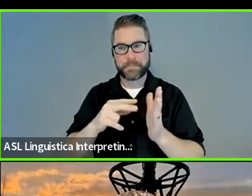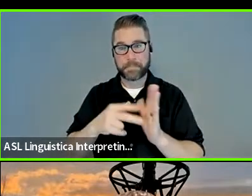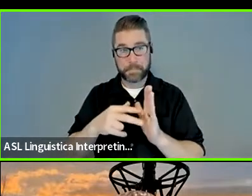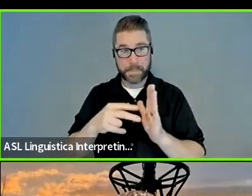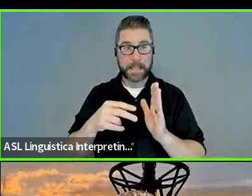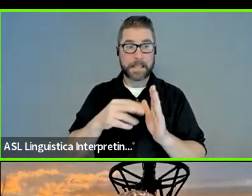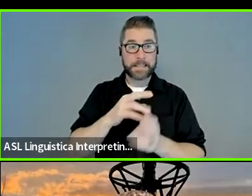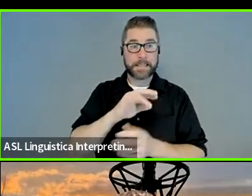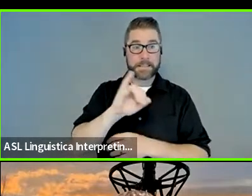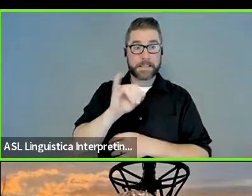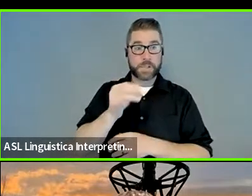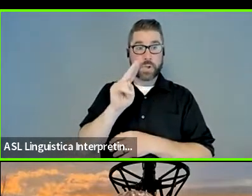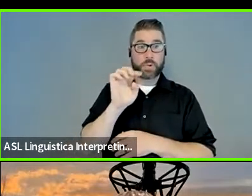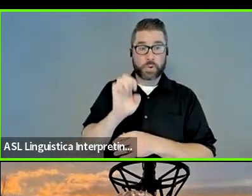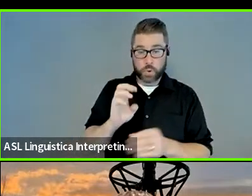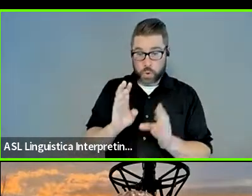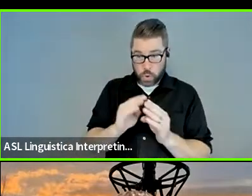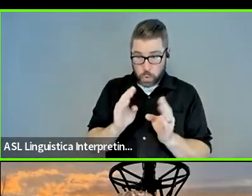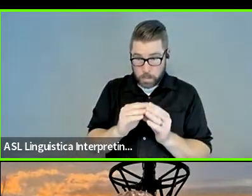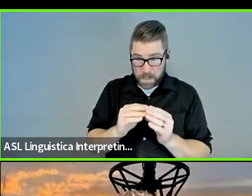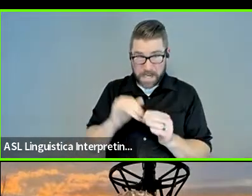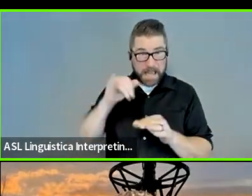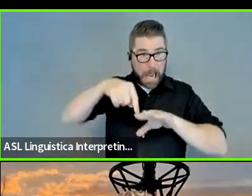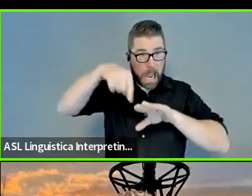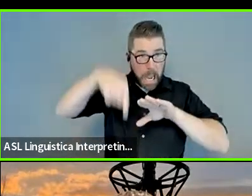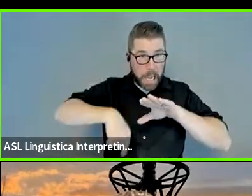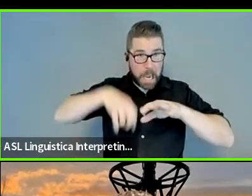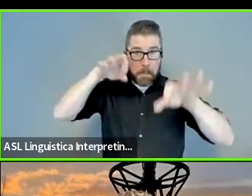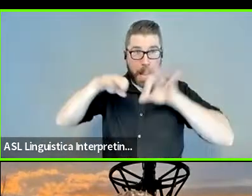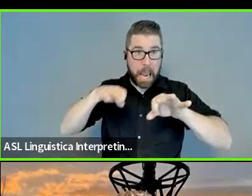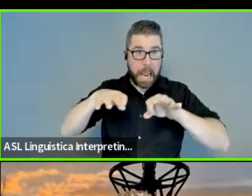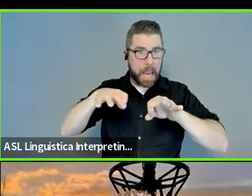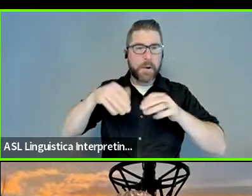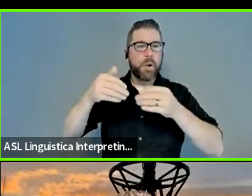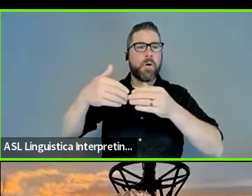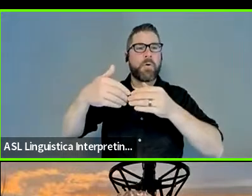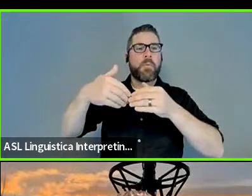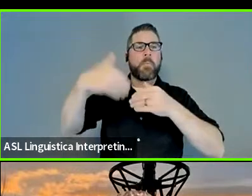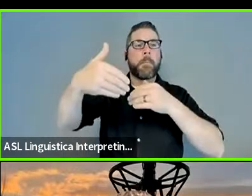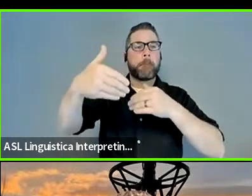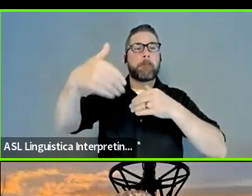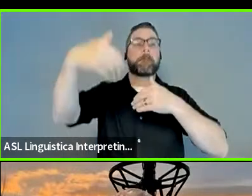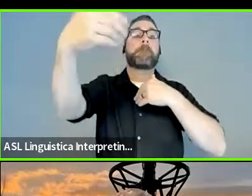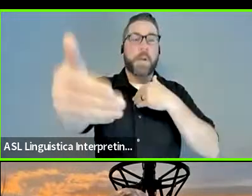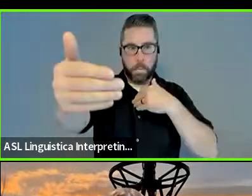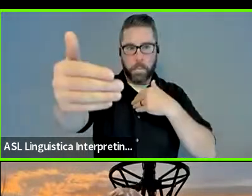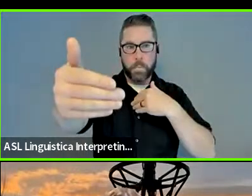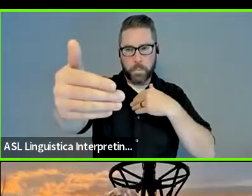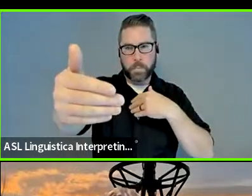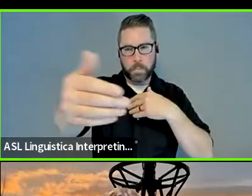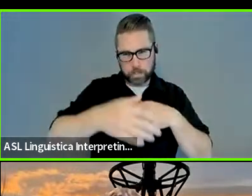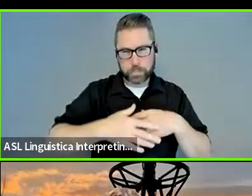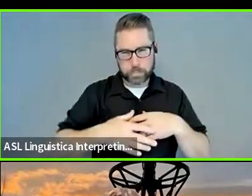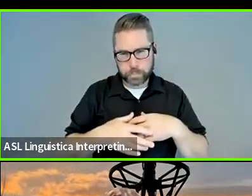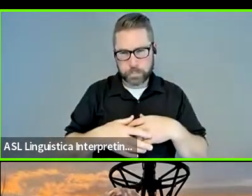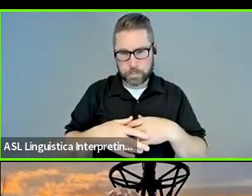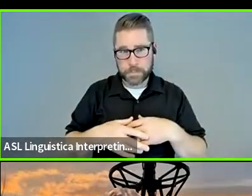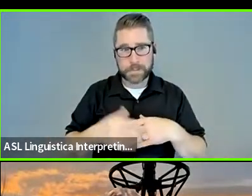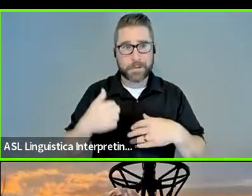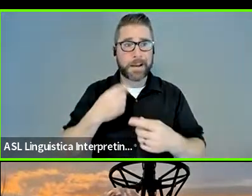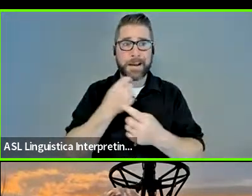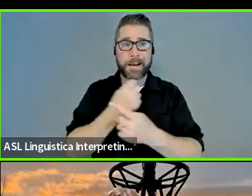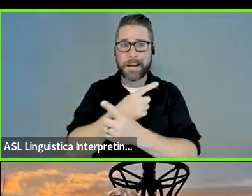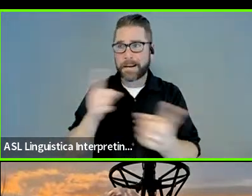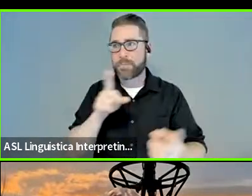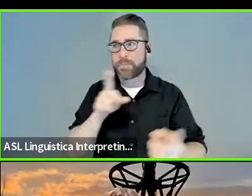comprehensive subcommittee update meeting. And so I'll just announce that I appreciate all of the support so far. We've